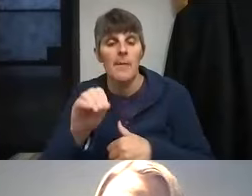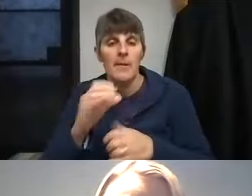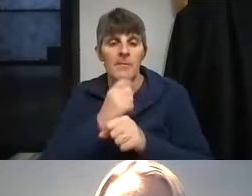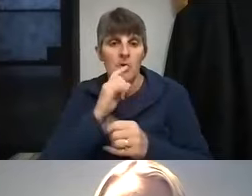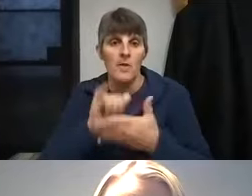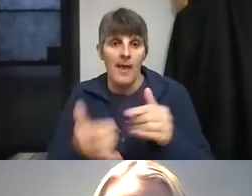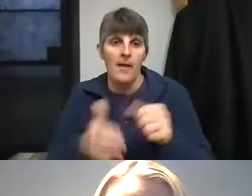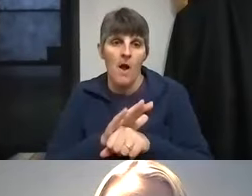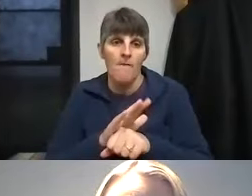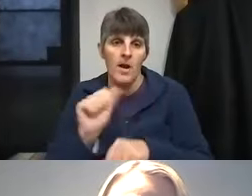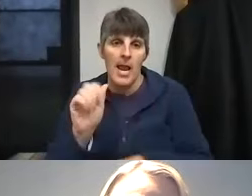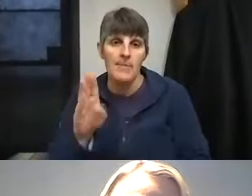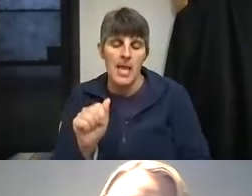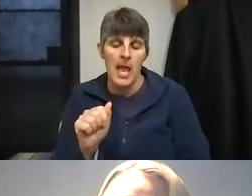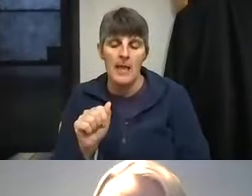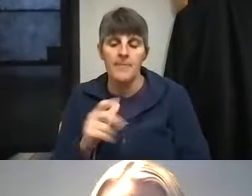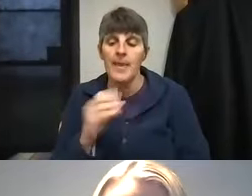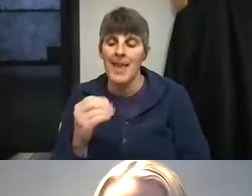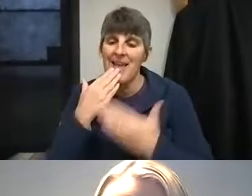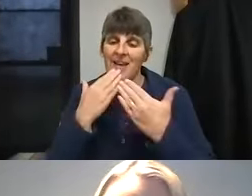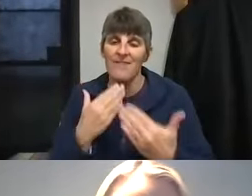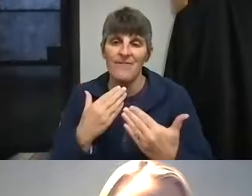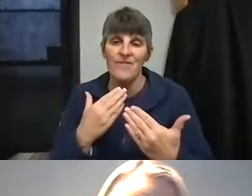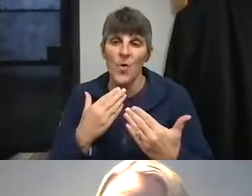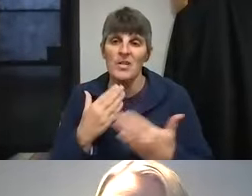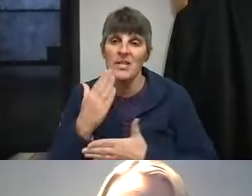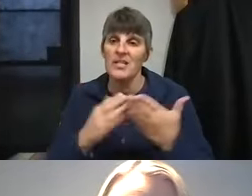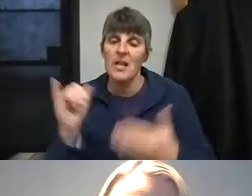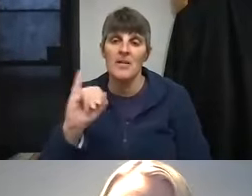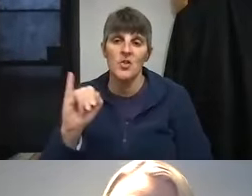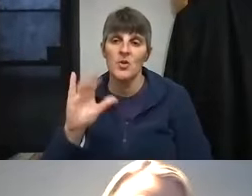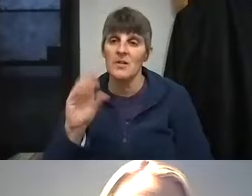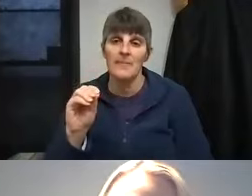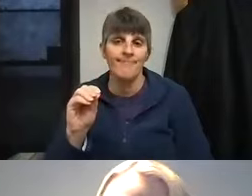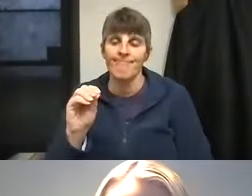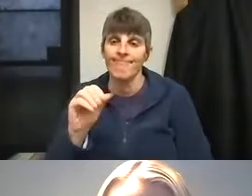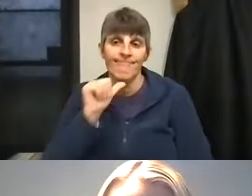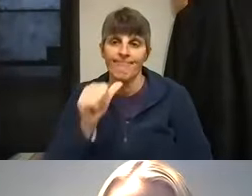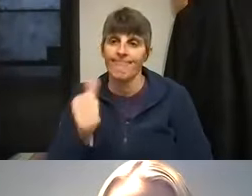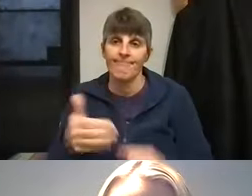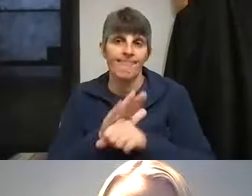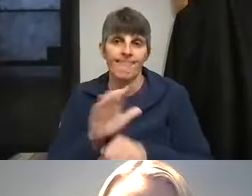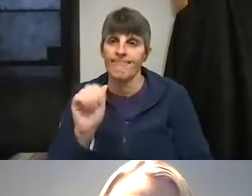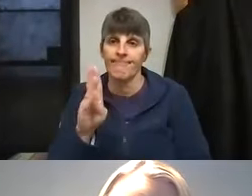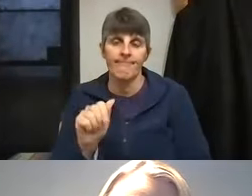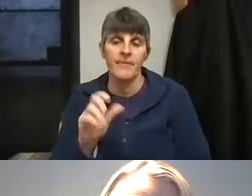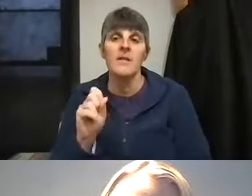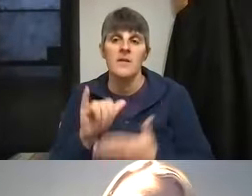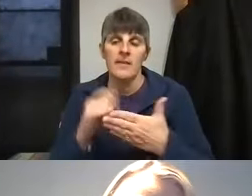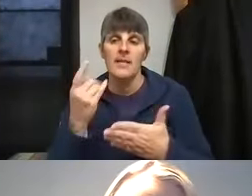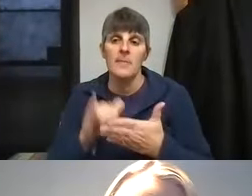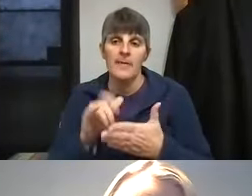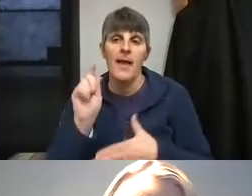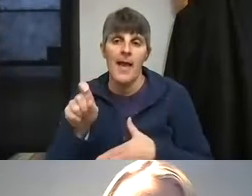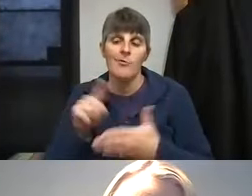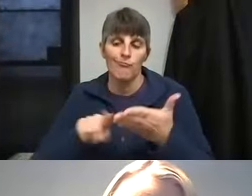they cover ABA. And unfortunately, some insurance providers will not cover ABA. So that's something that you have